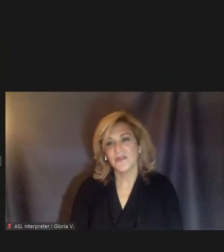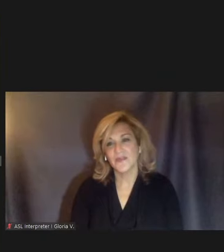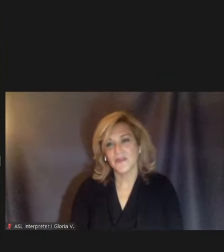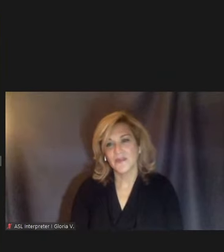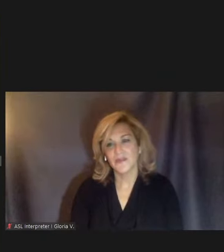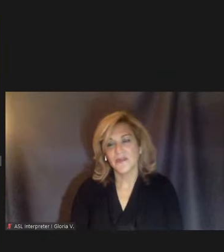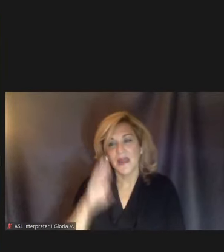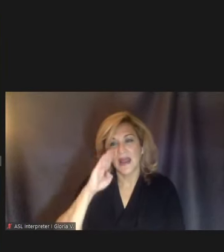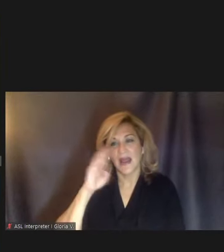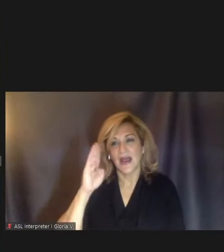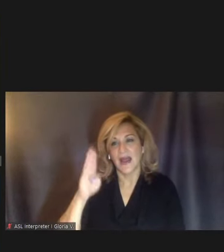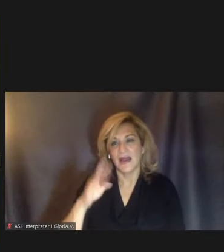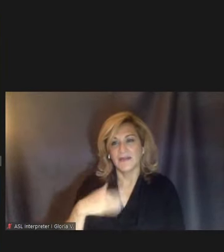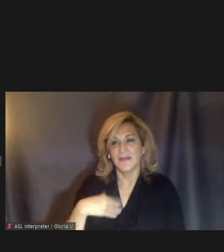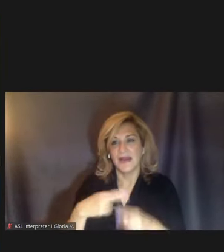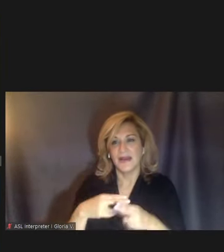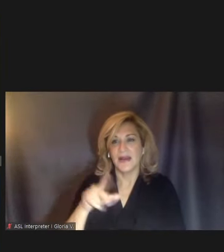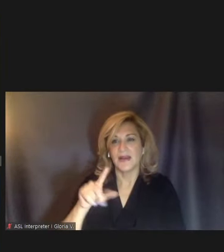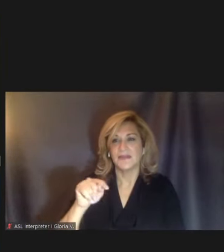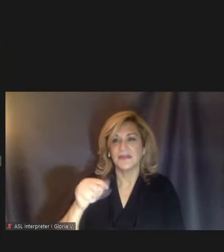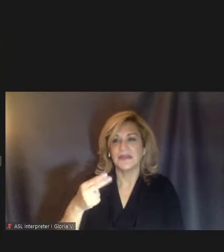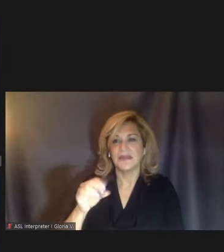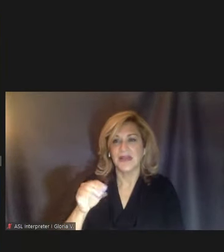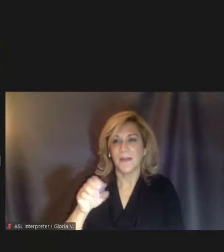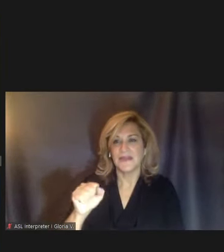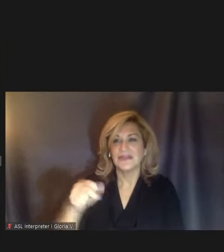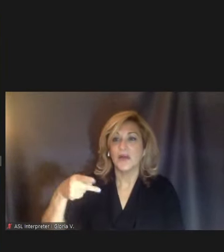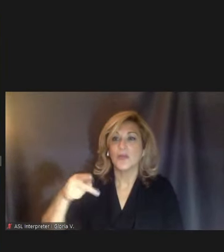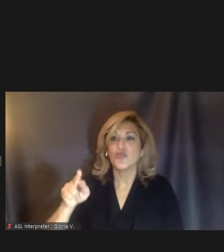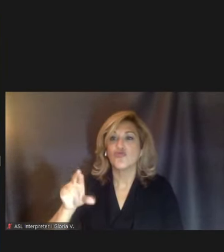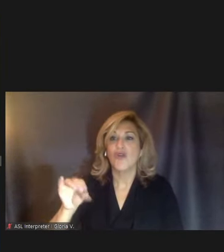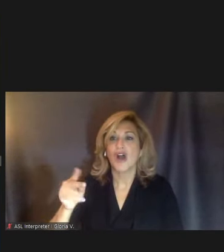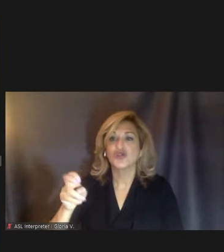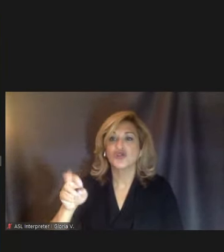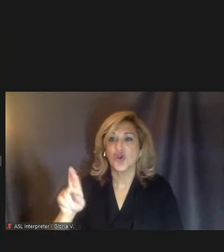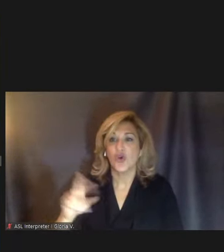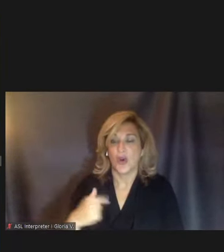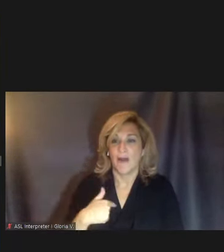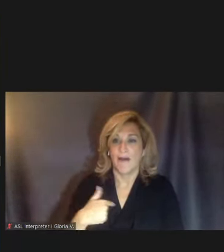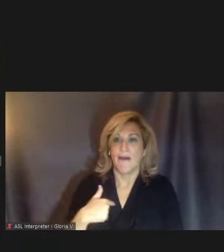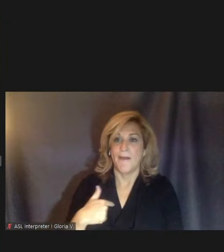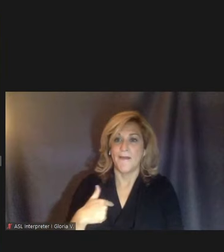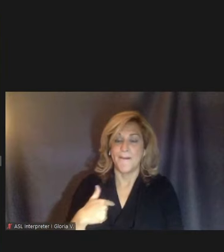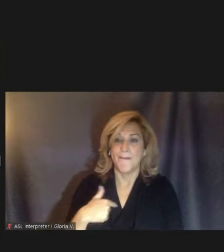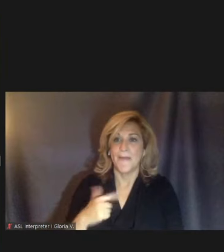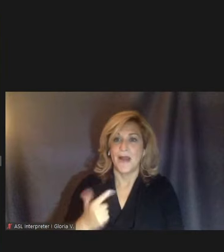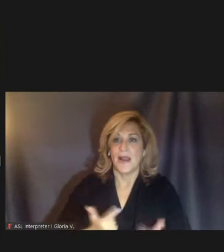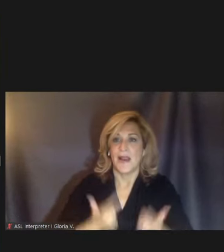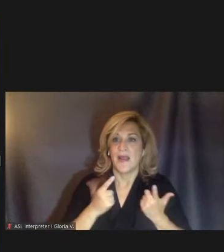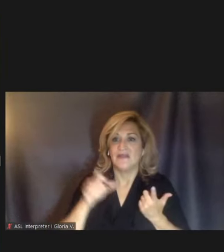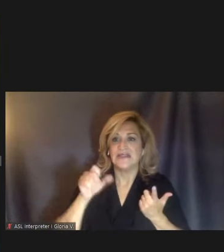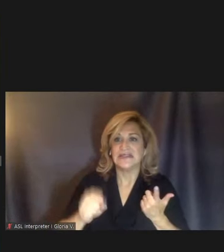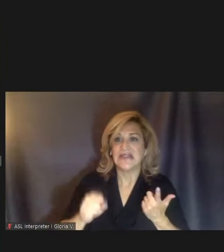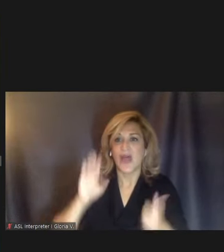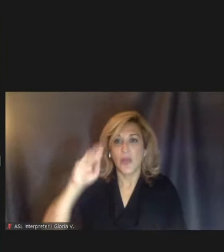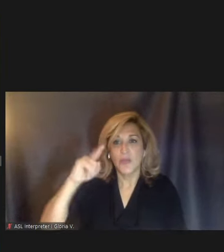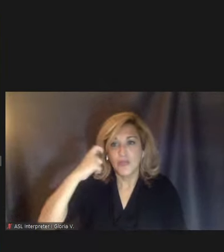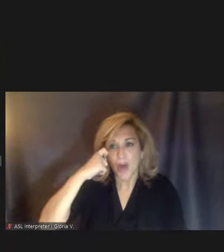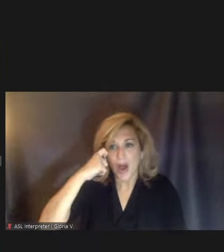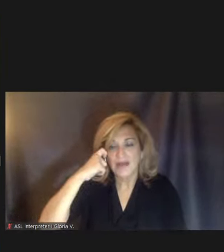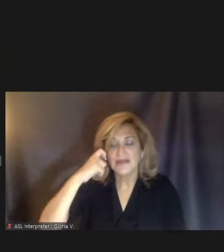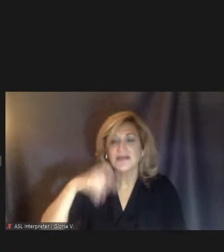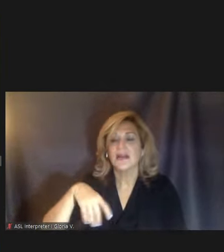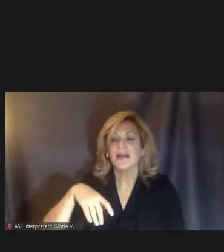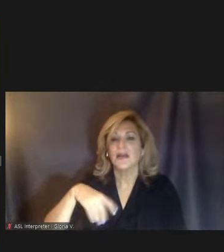Hi there. My name is Thomas Proctor. I'm a resident of the South Bronx, one of the